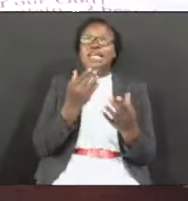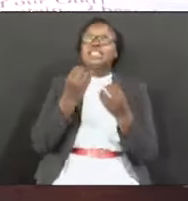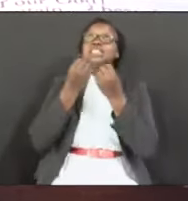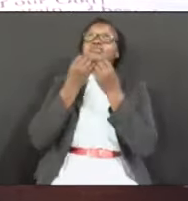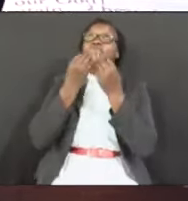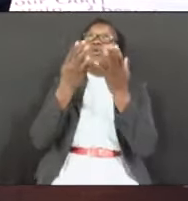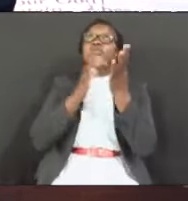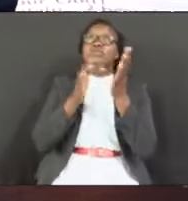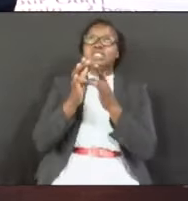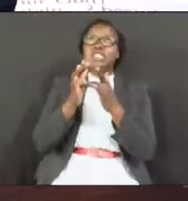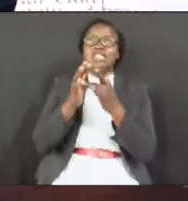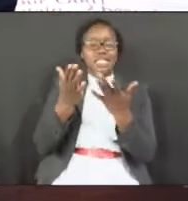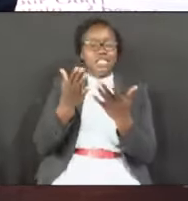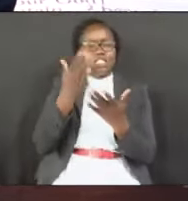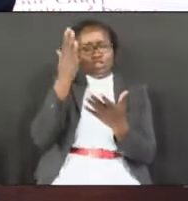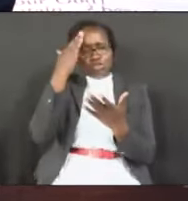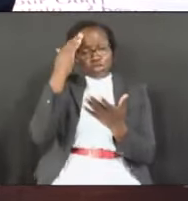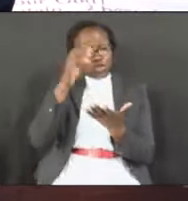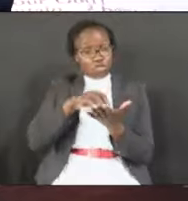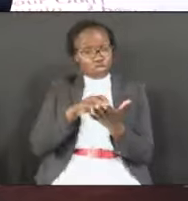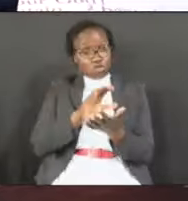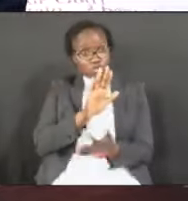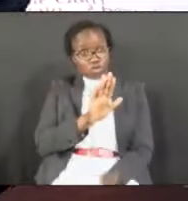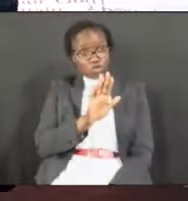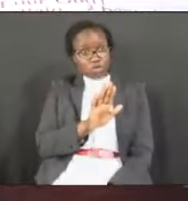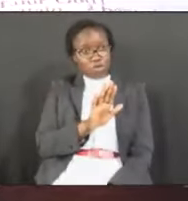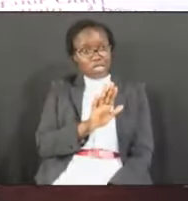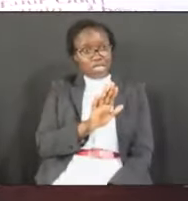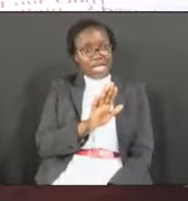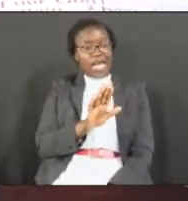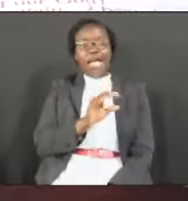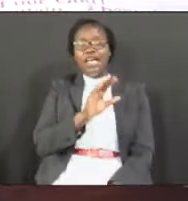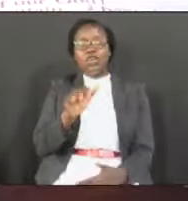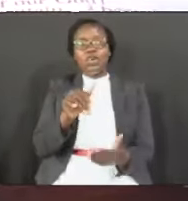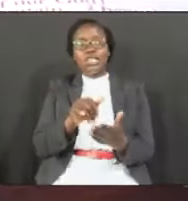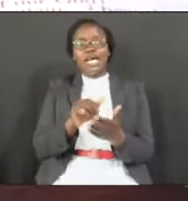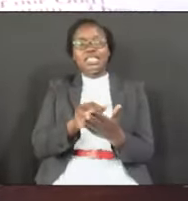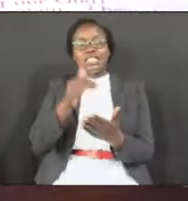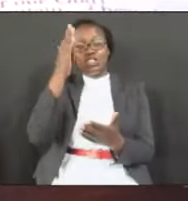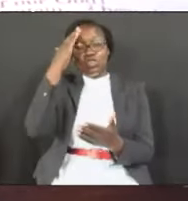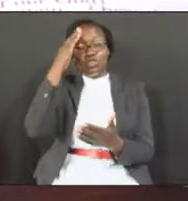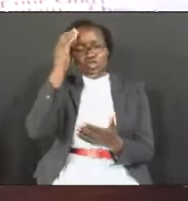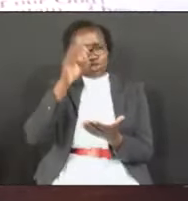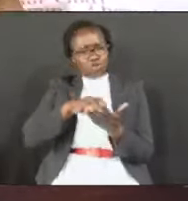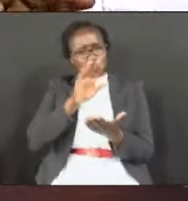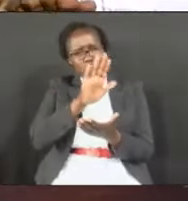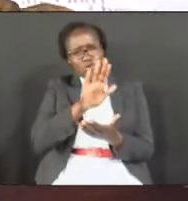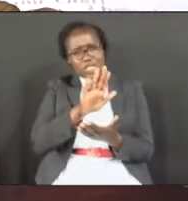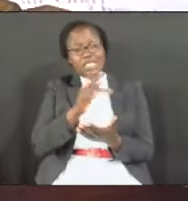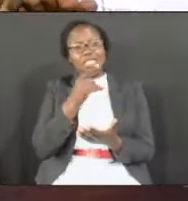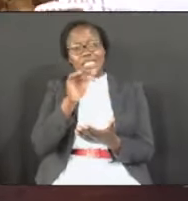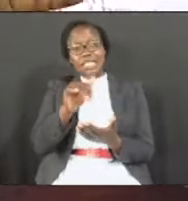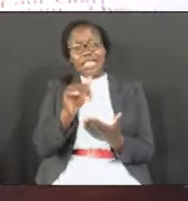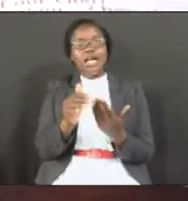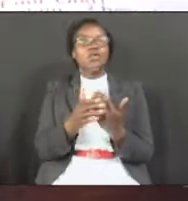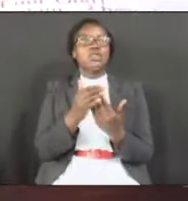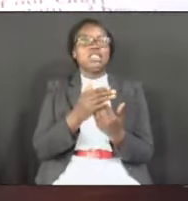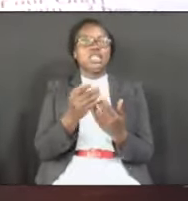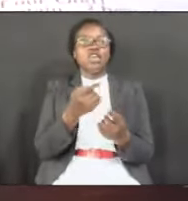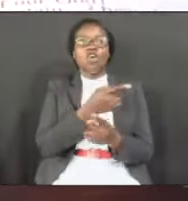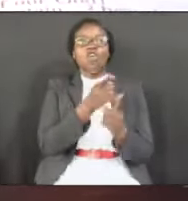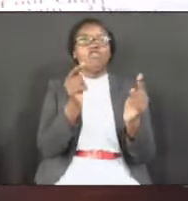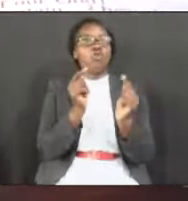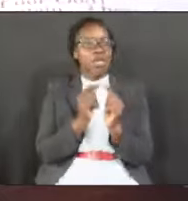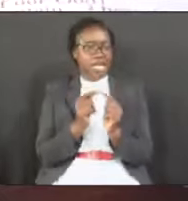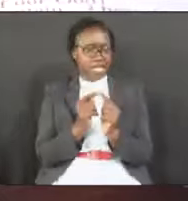he knows your situation. Not only does he knows your situation, but he says, I take care for your